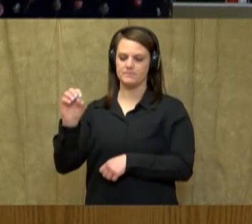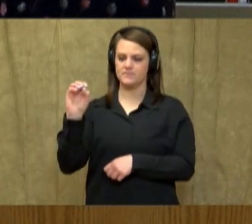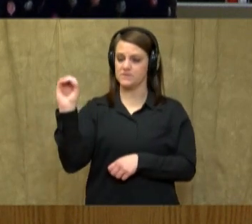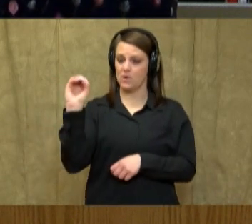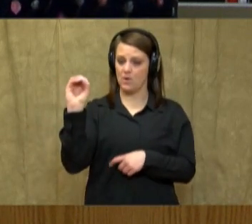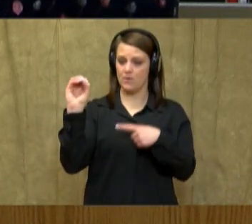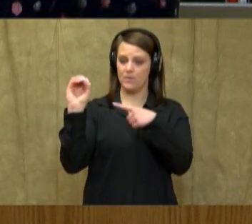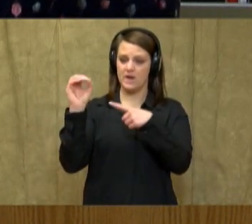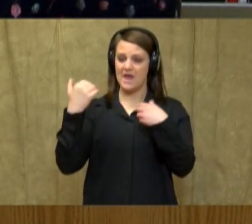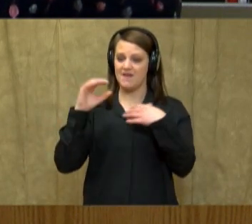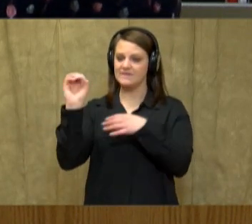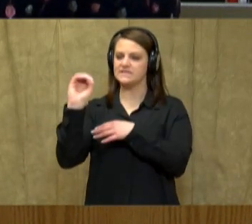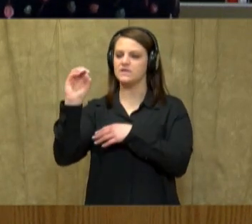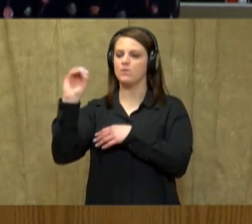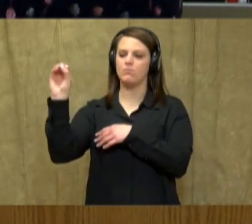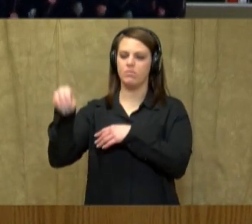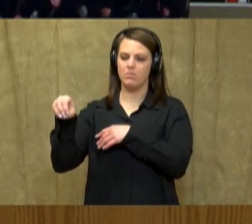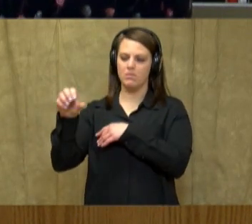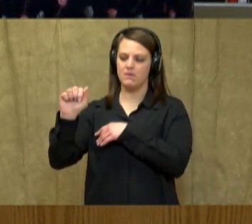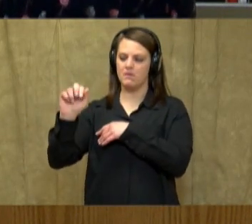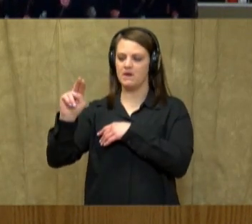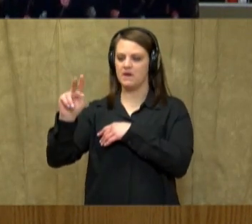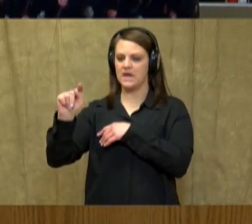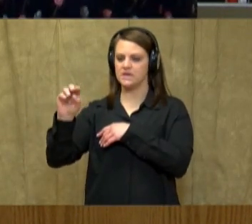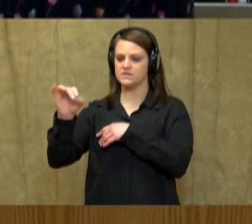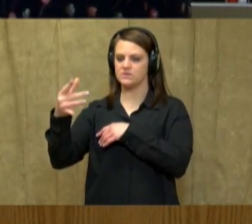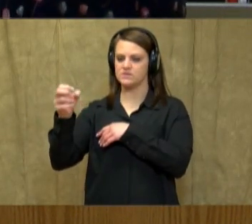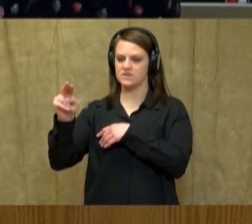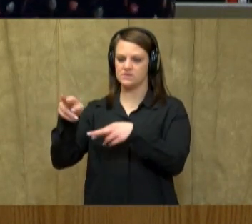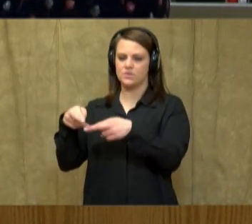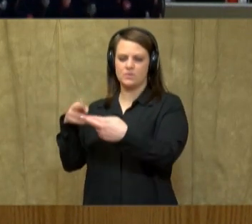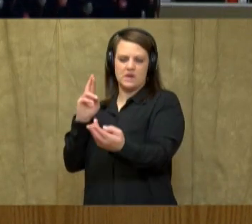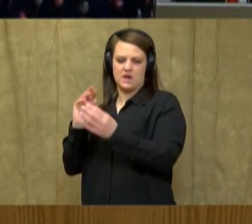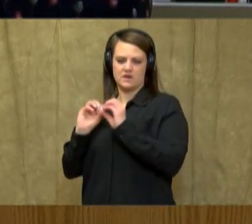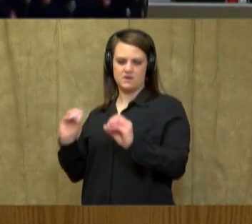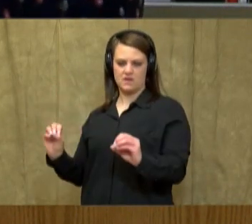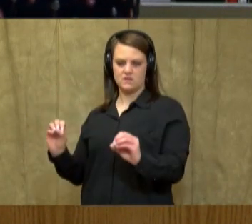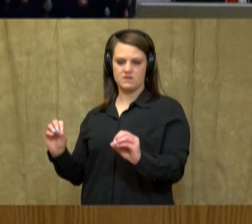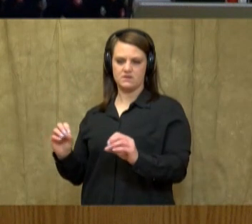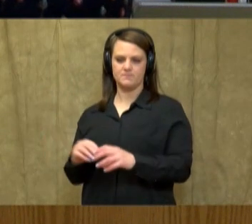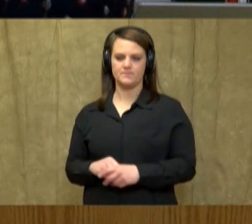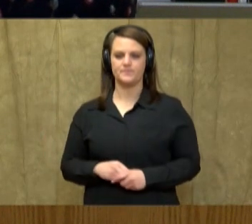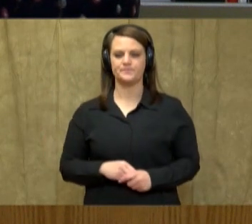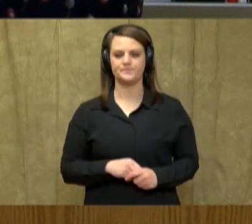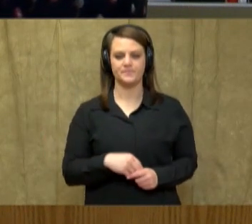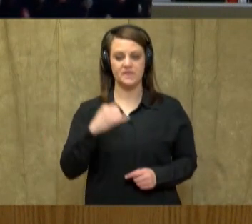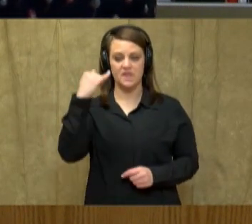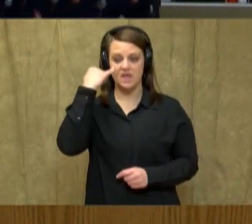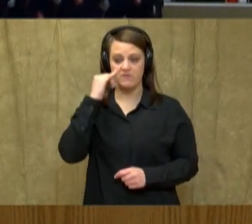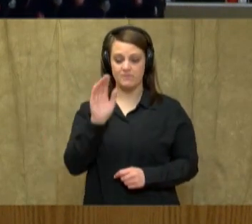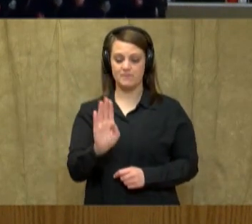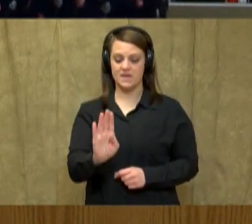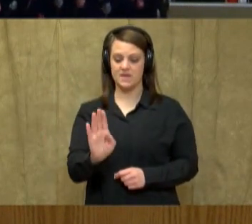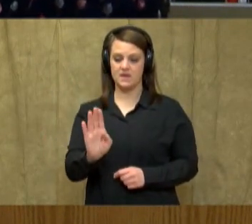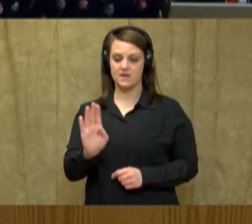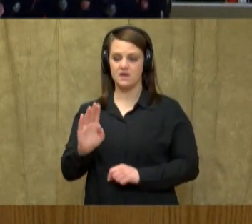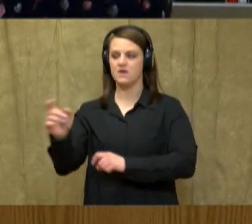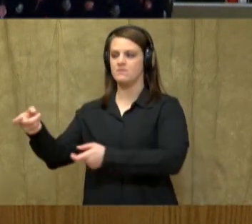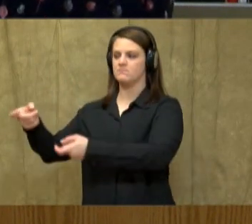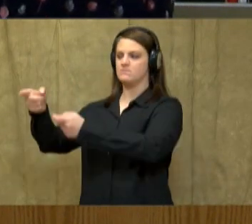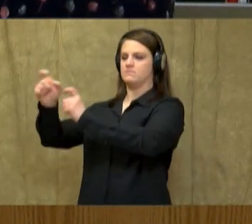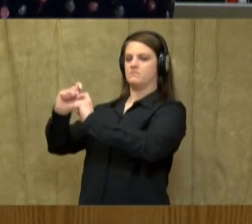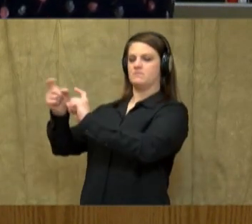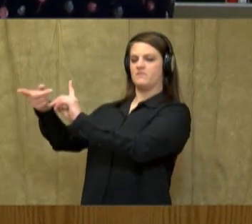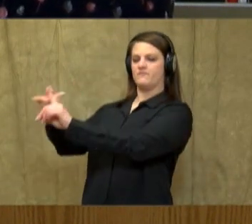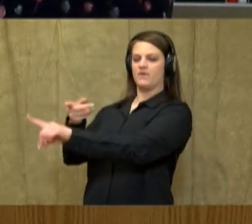blood type has 0 antigens on it. So there's nothing to react to. Okay? If you are B, you can receive blood from